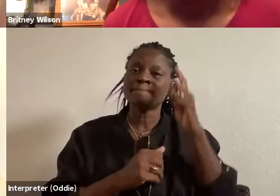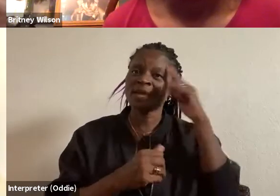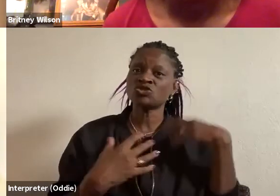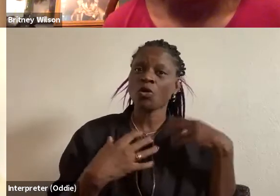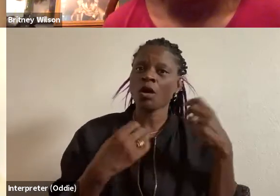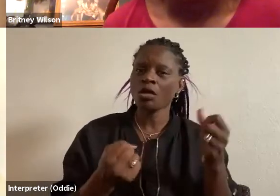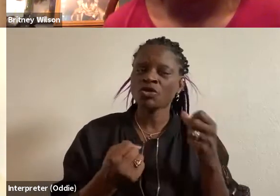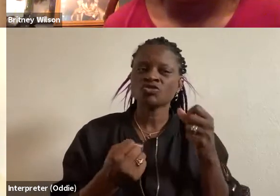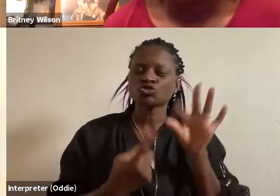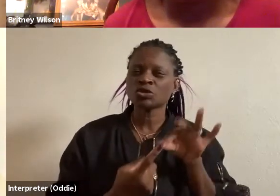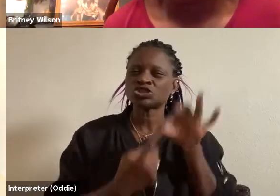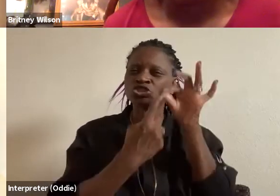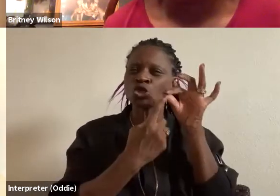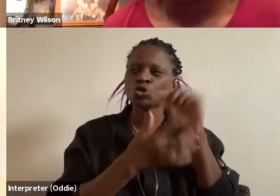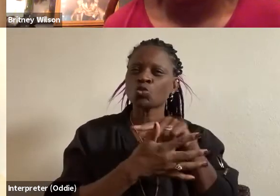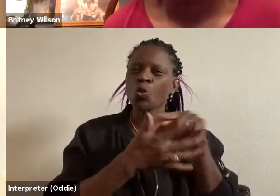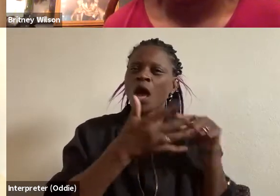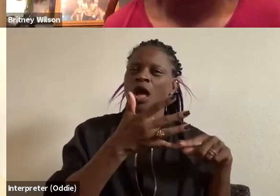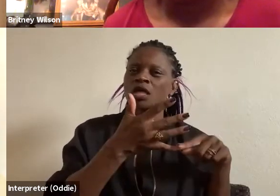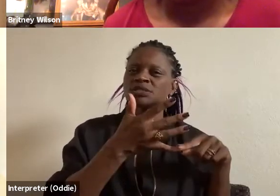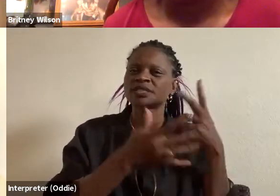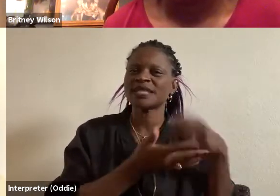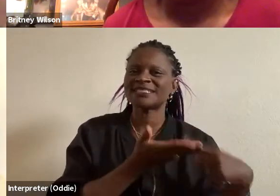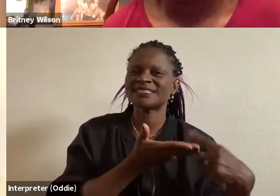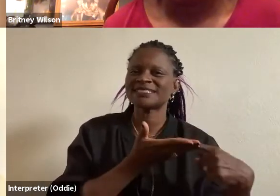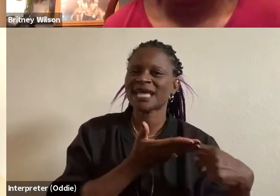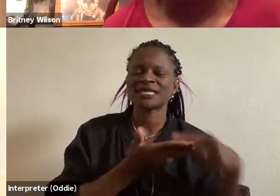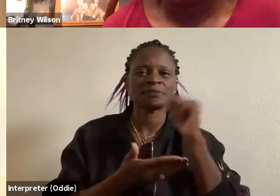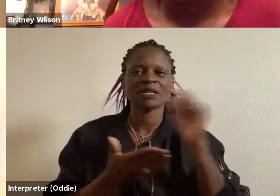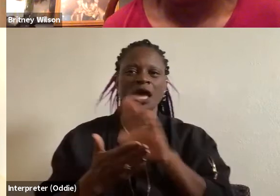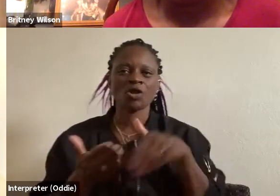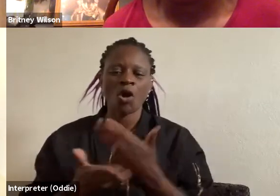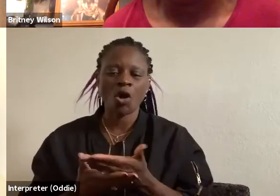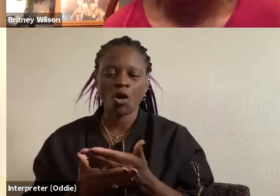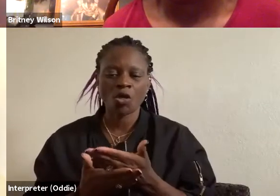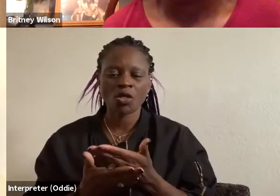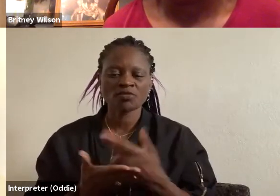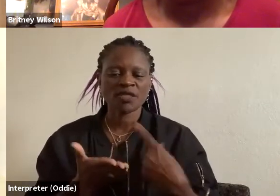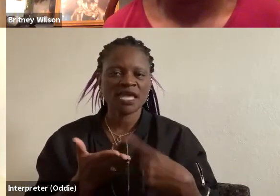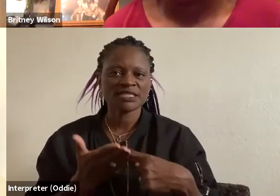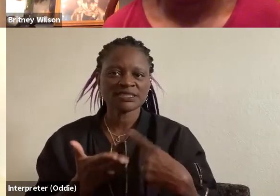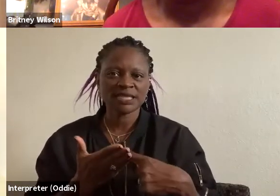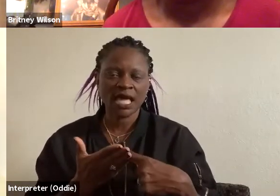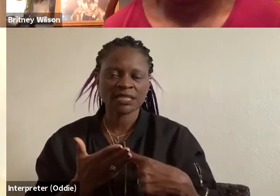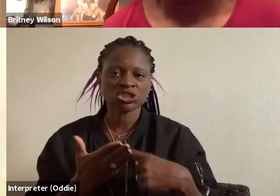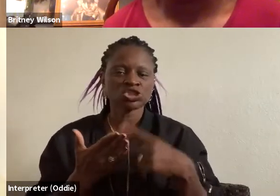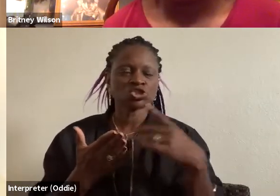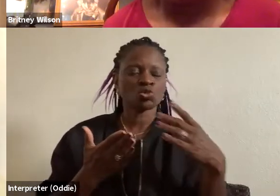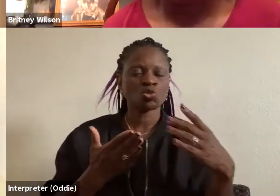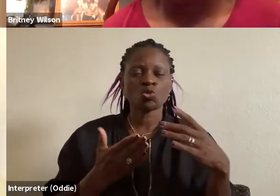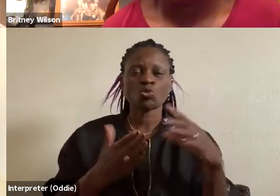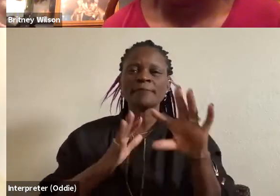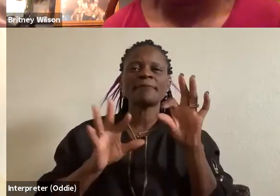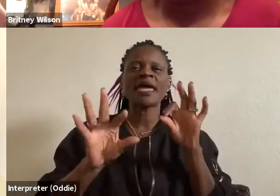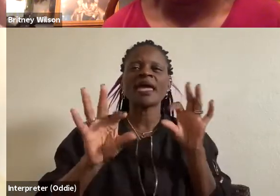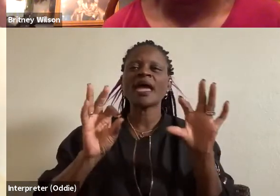spotlight. And that has to be called out too, because that doesn't do the conversation justice if we cherry pick the ones that